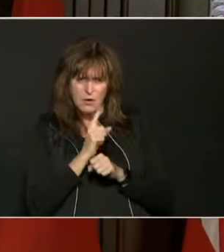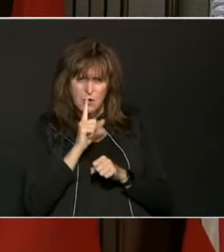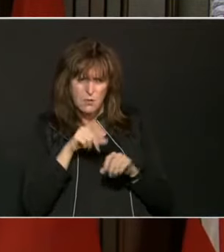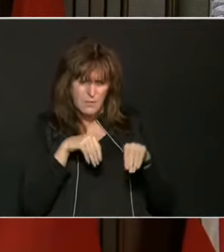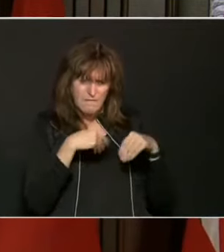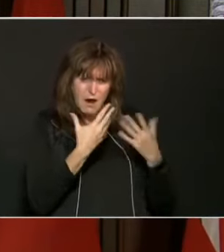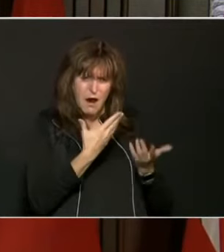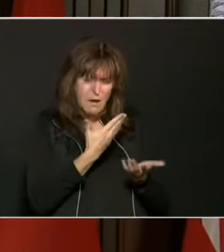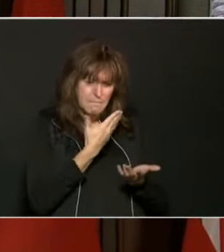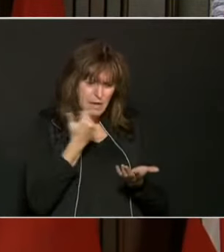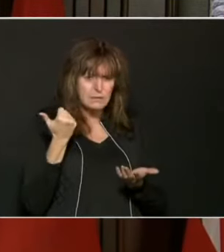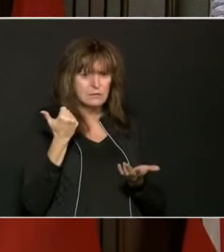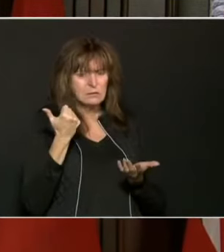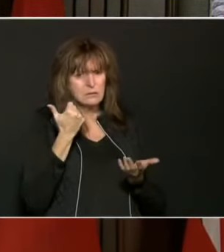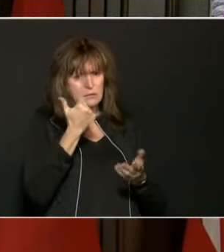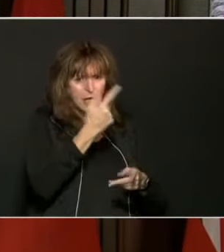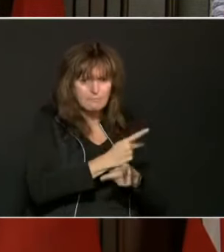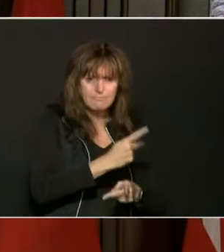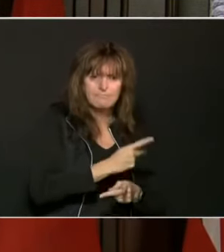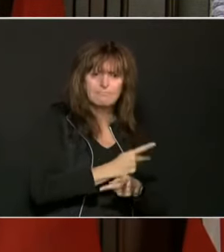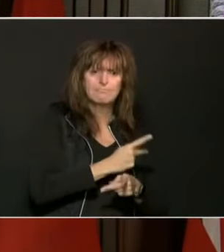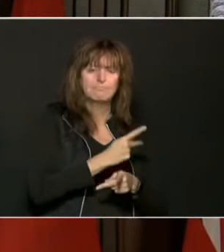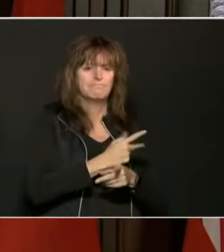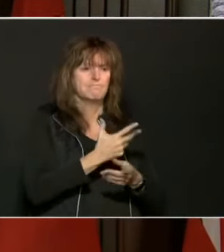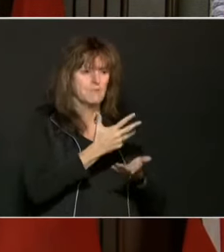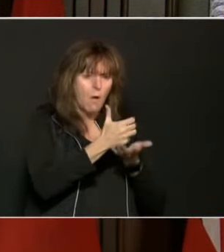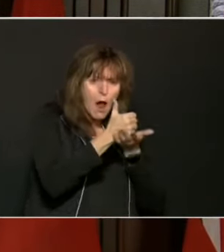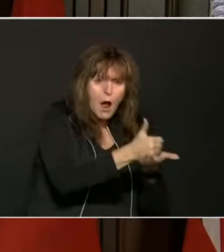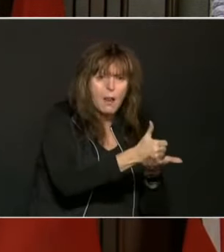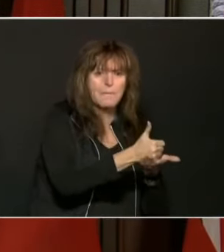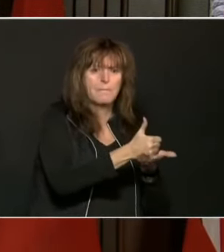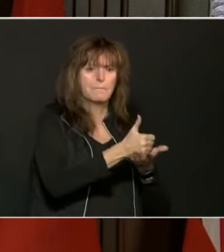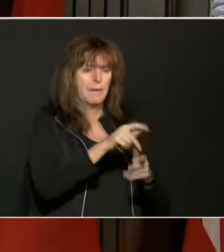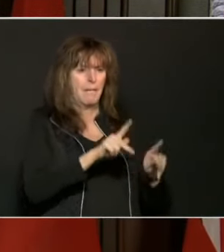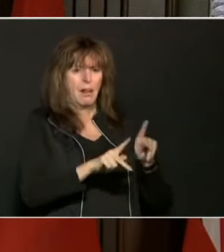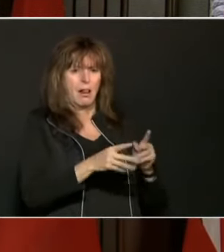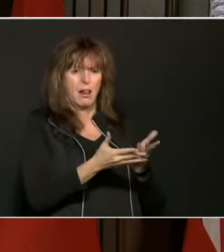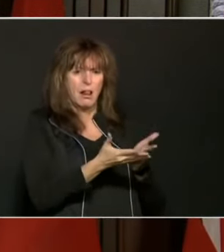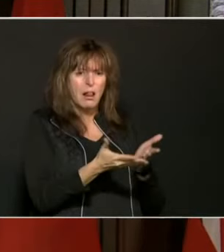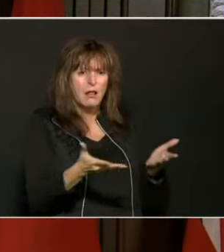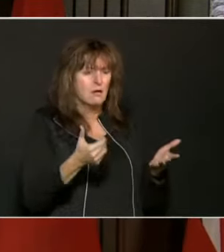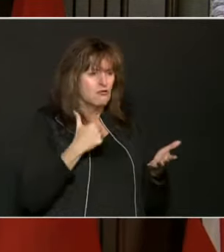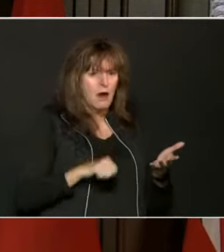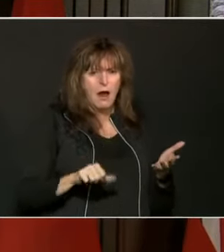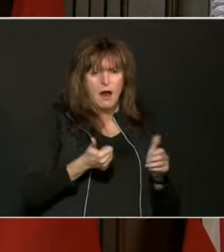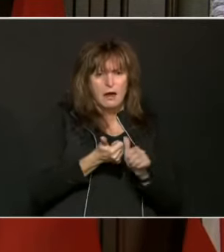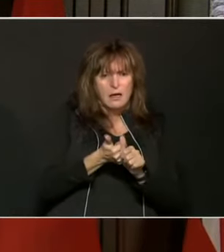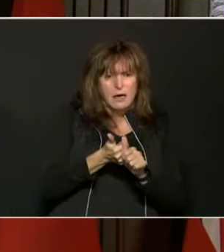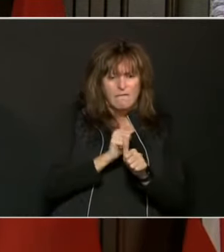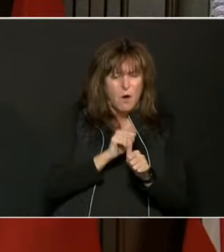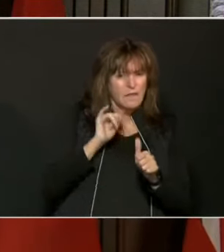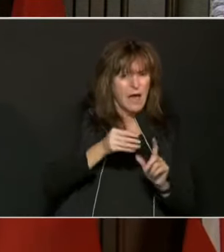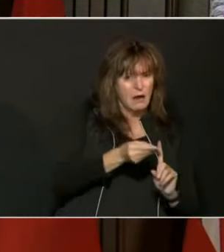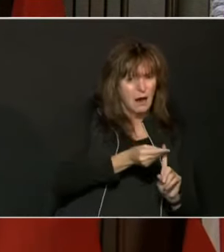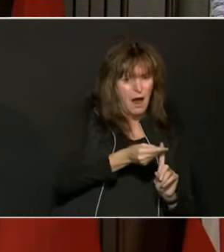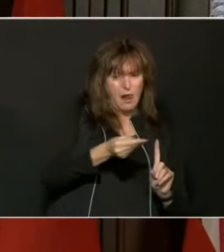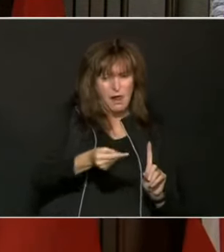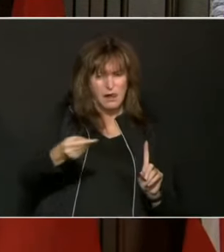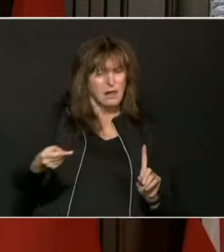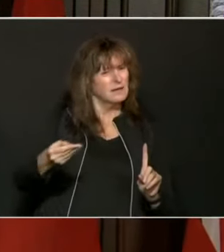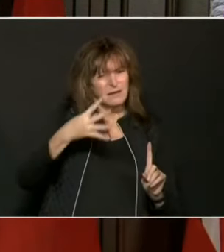in all ways to help people avoid transmission, and if they